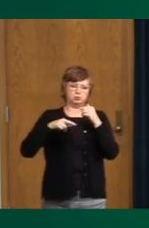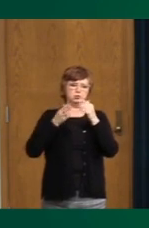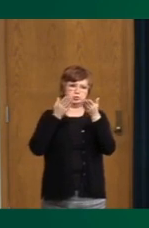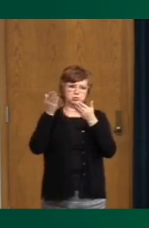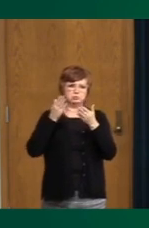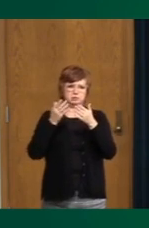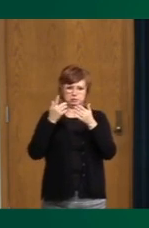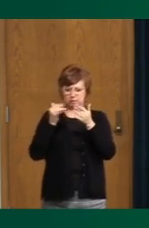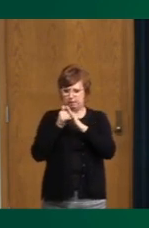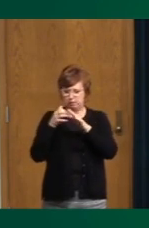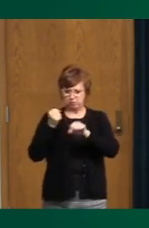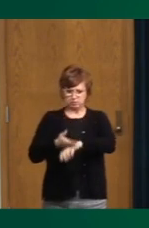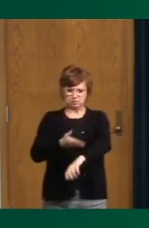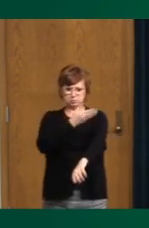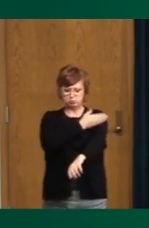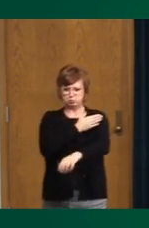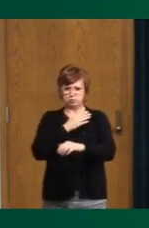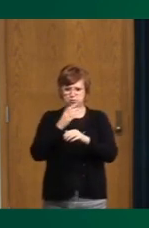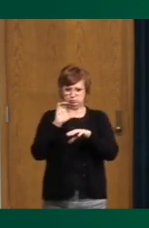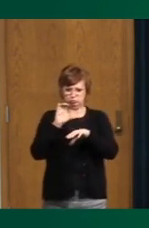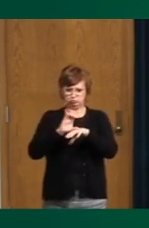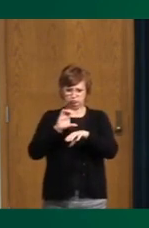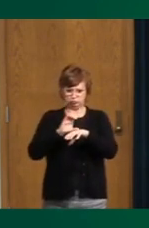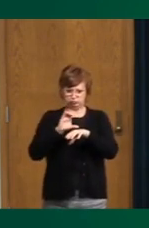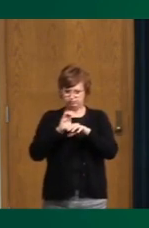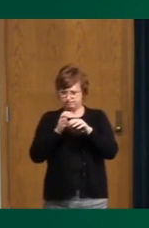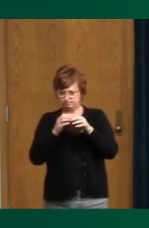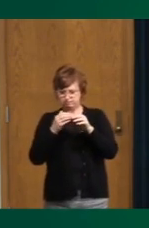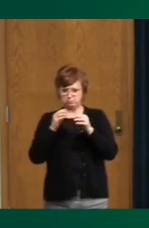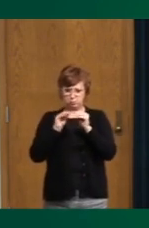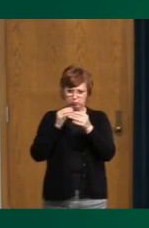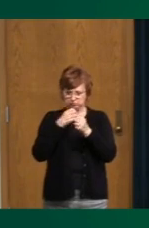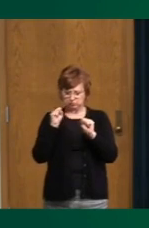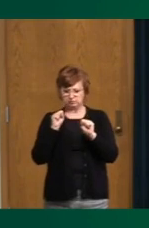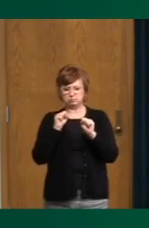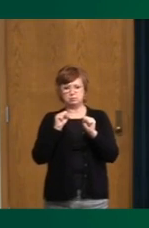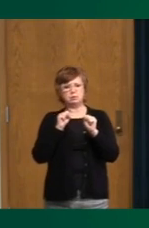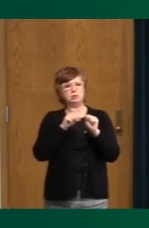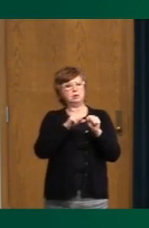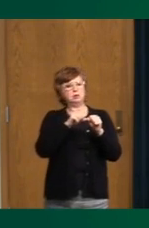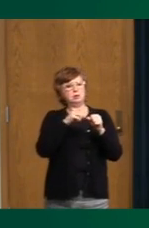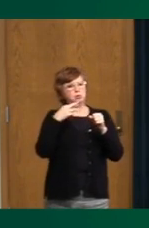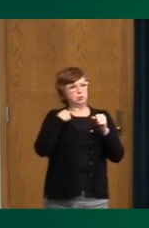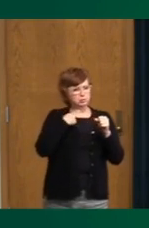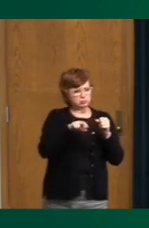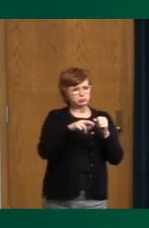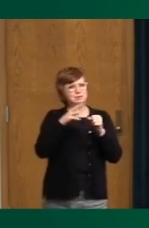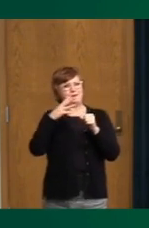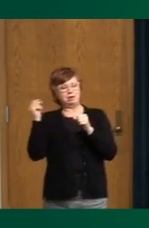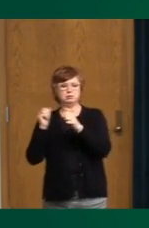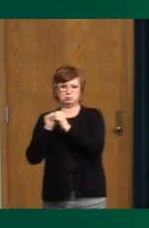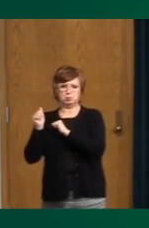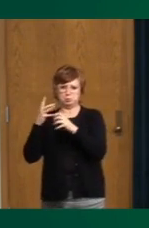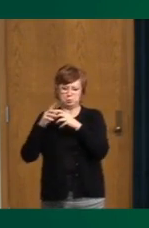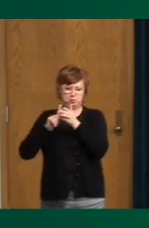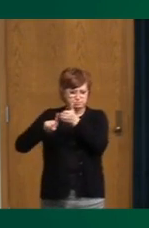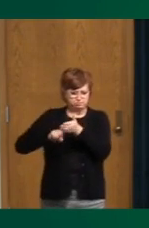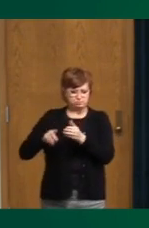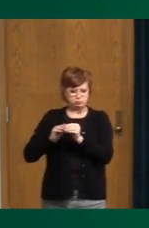days on how we are going to make these venues and these athletic opportunities safer, not only for our kids, but for everyone in our